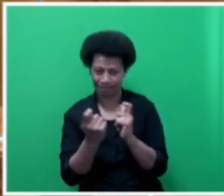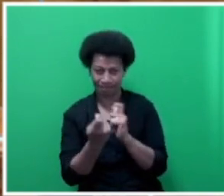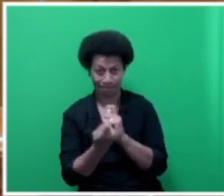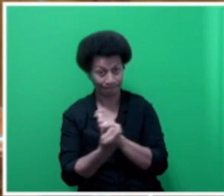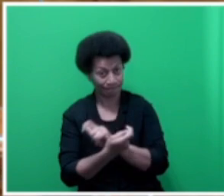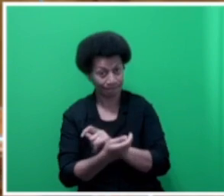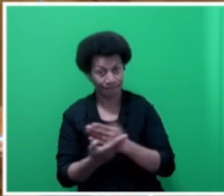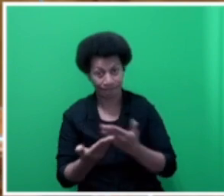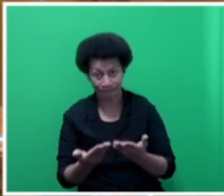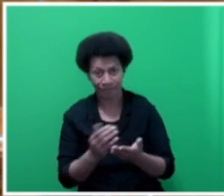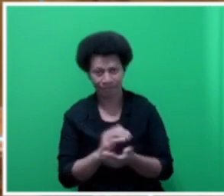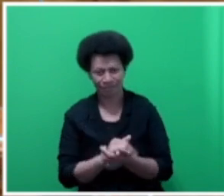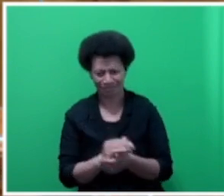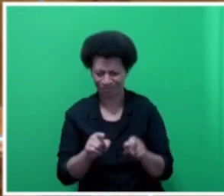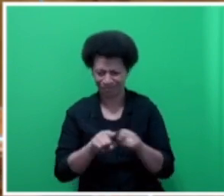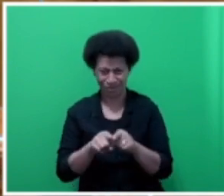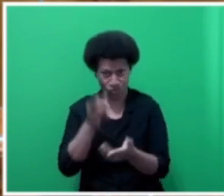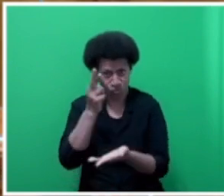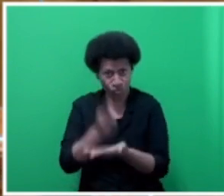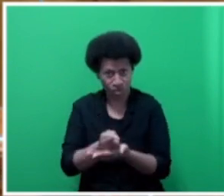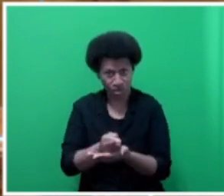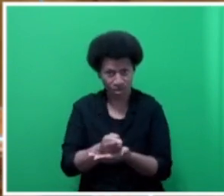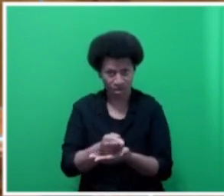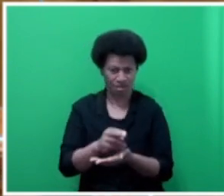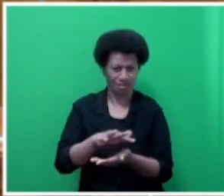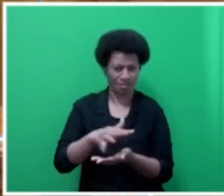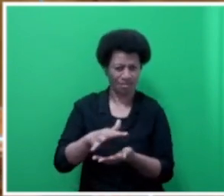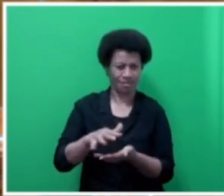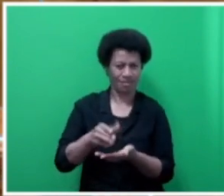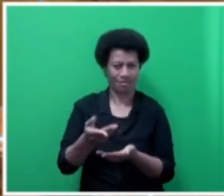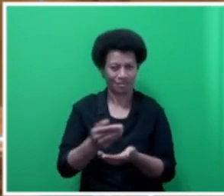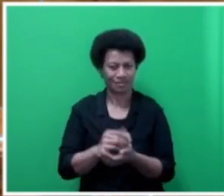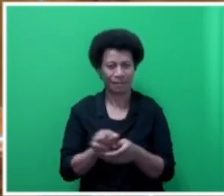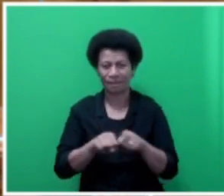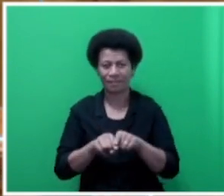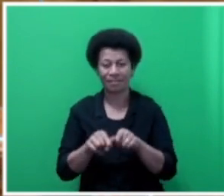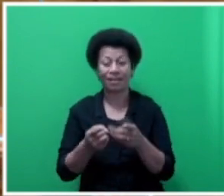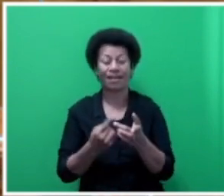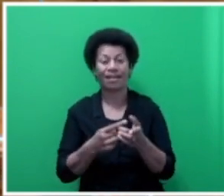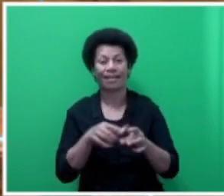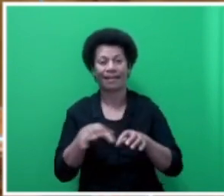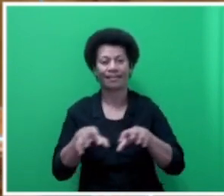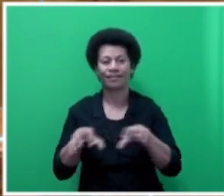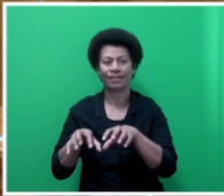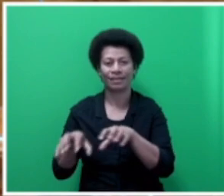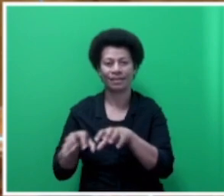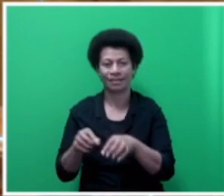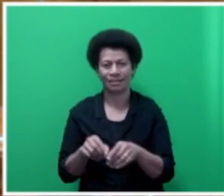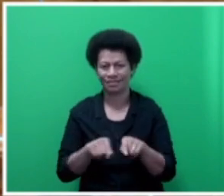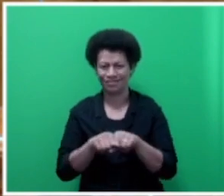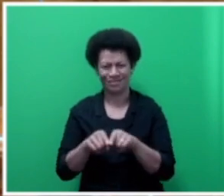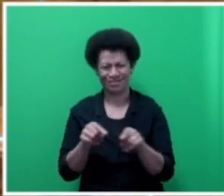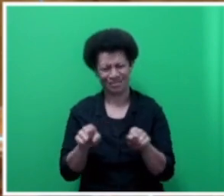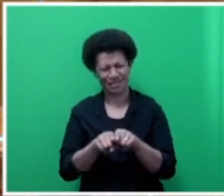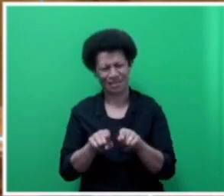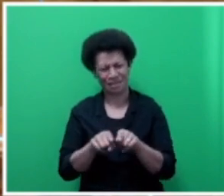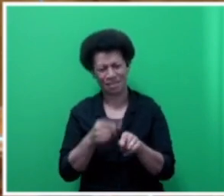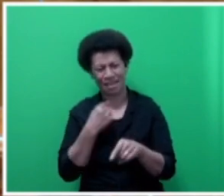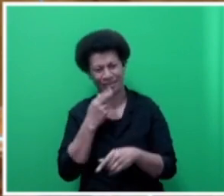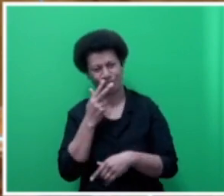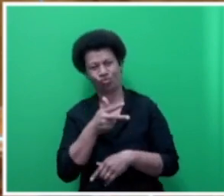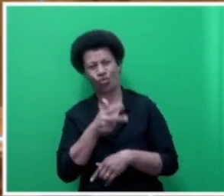Indeed, this is not genuine. This is another hoodwinking exercise. In fact, it's a crude joke on our